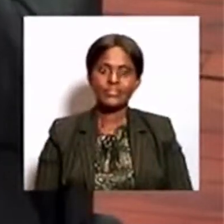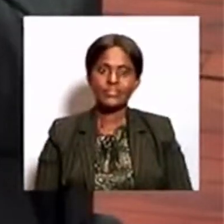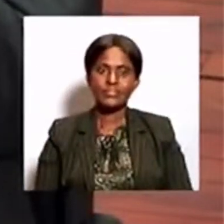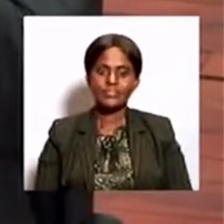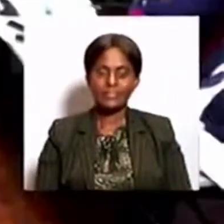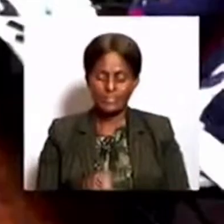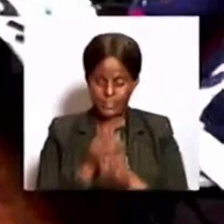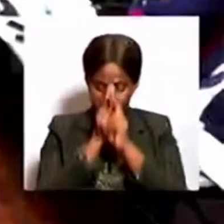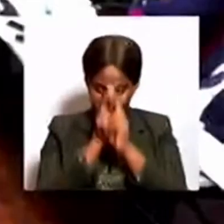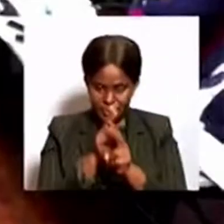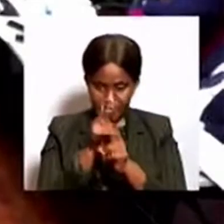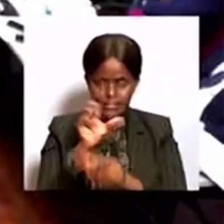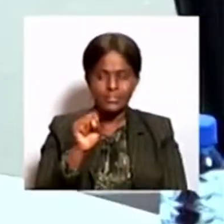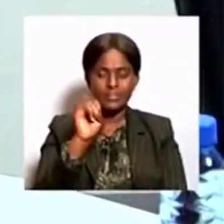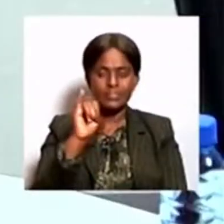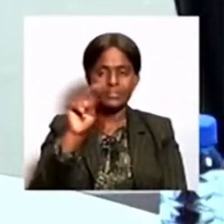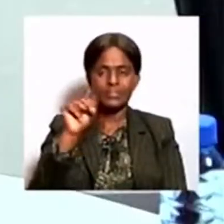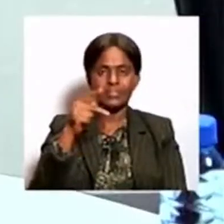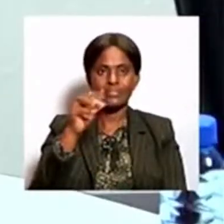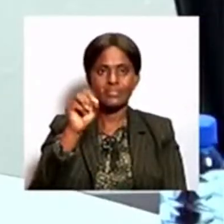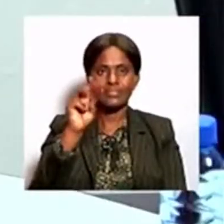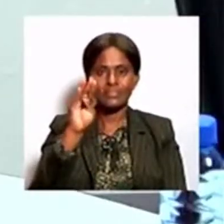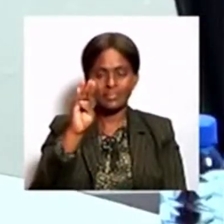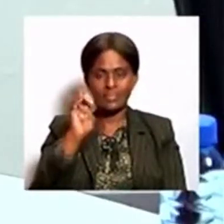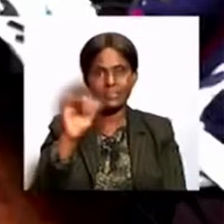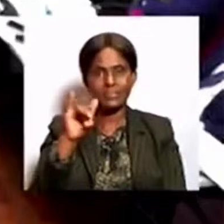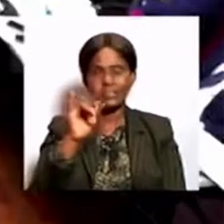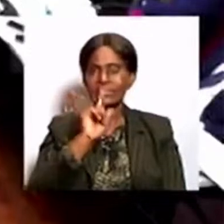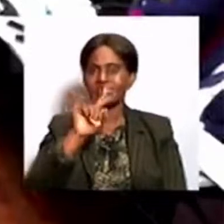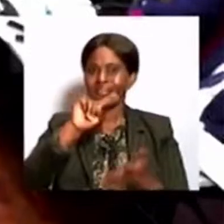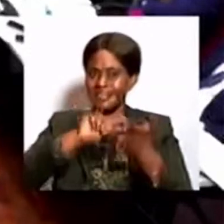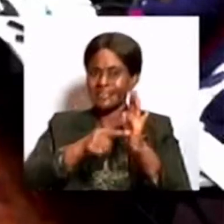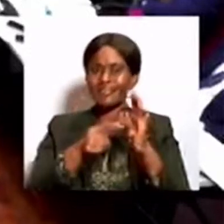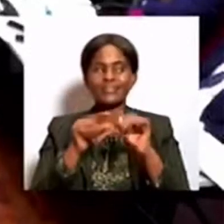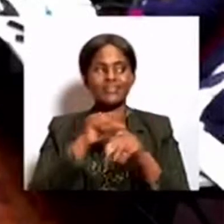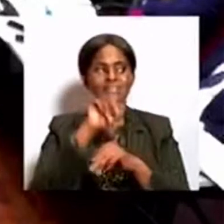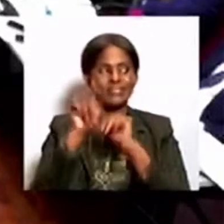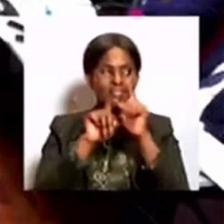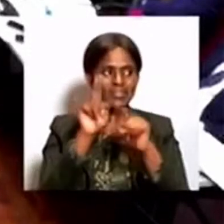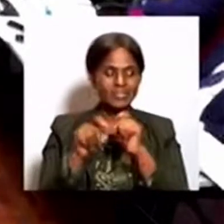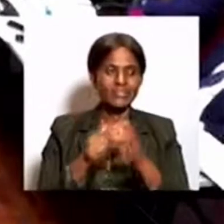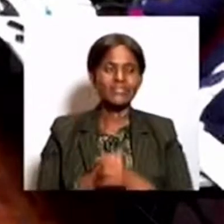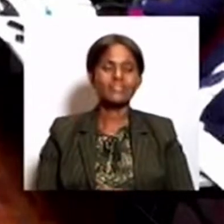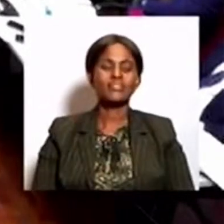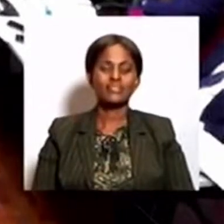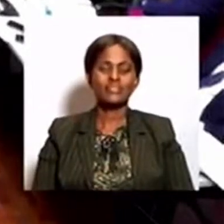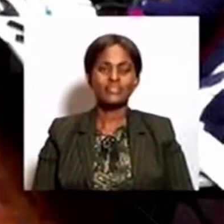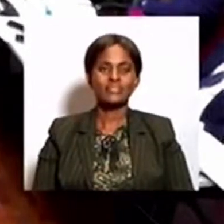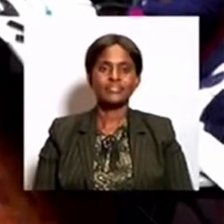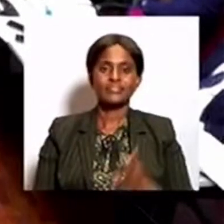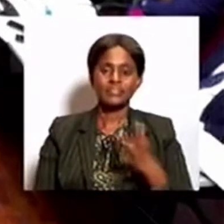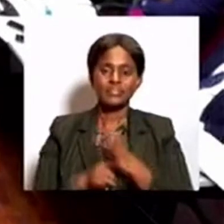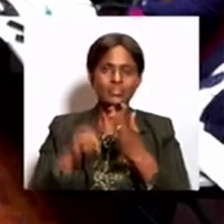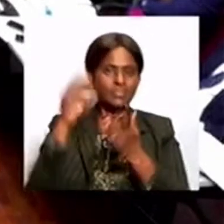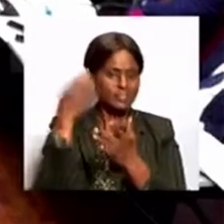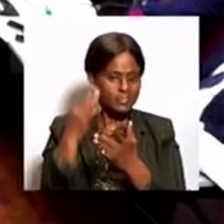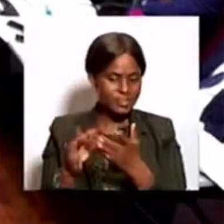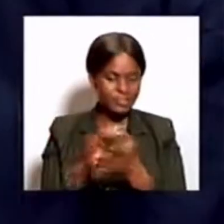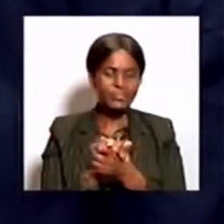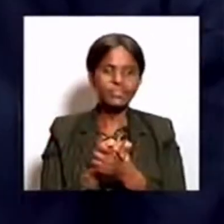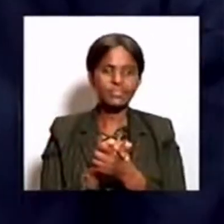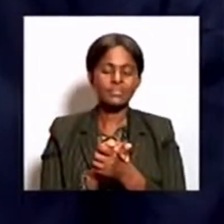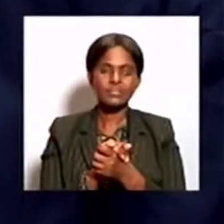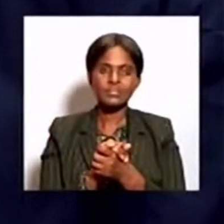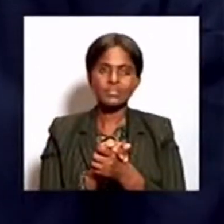Honorable Singombe, bullet question. Chair, indeed, bullet question. Town clerk,